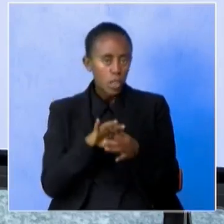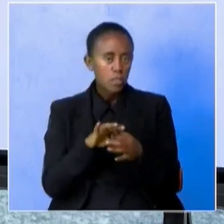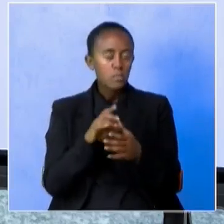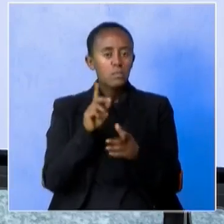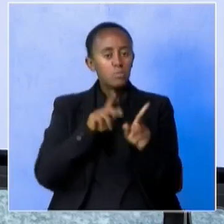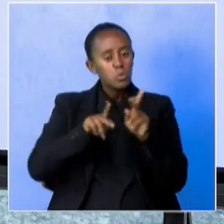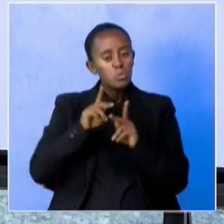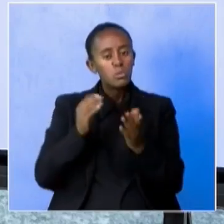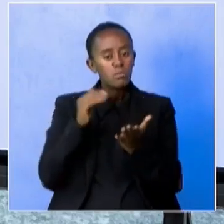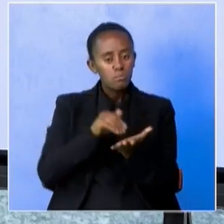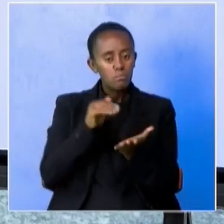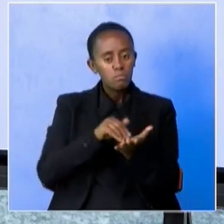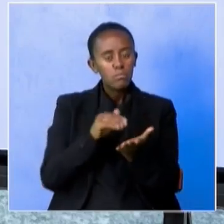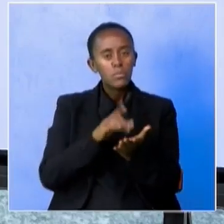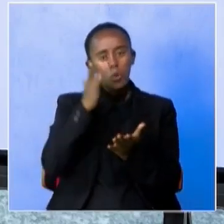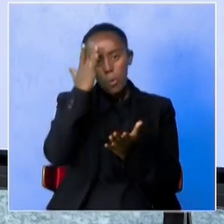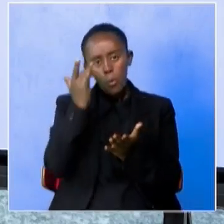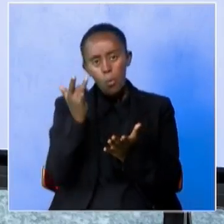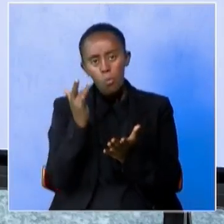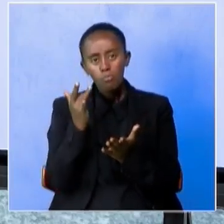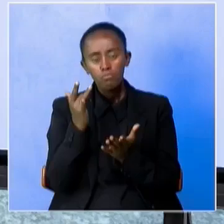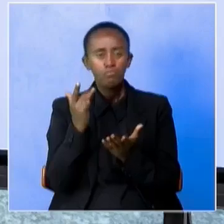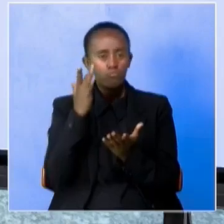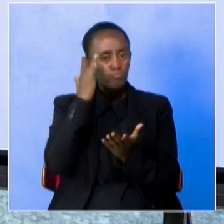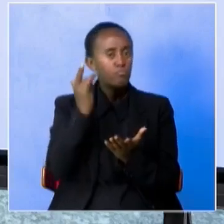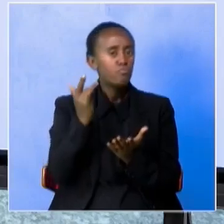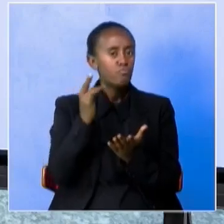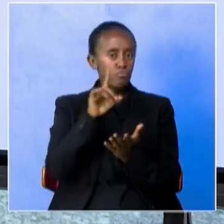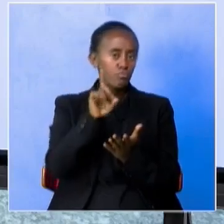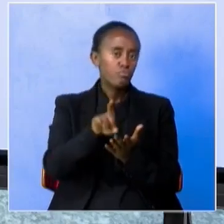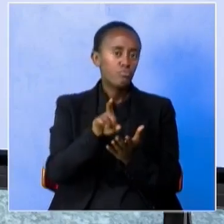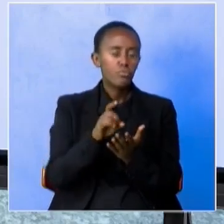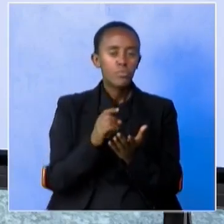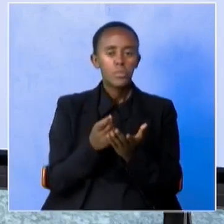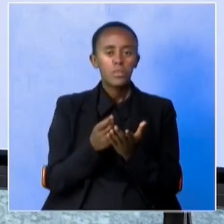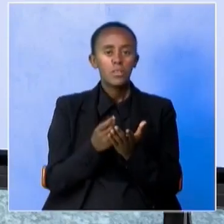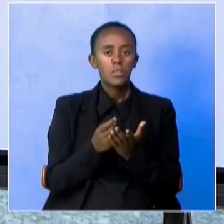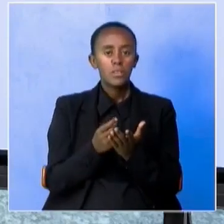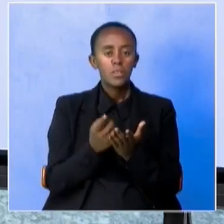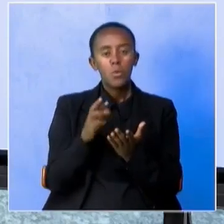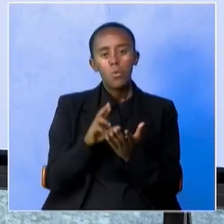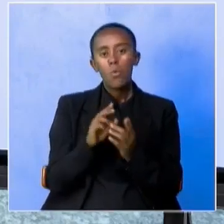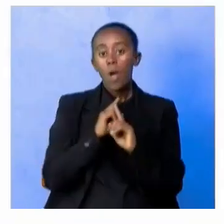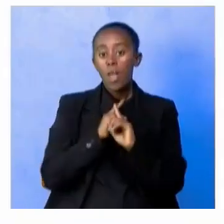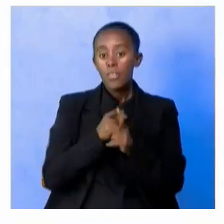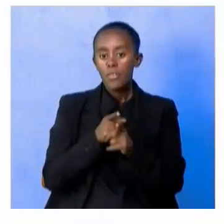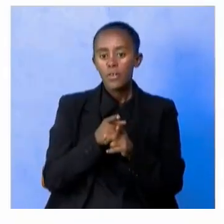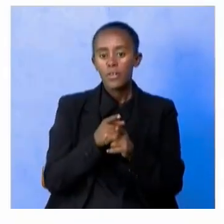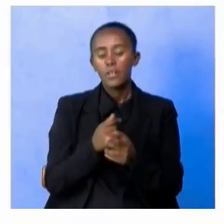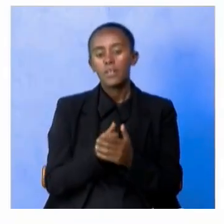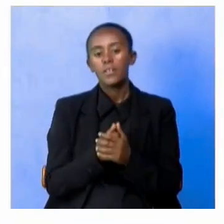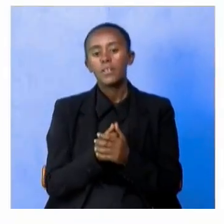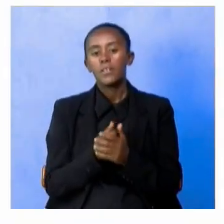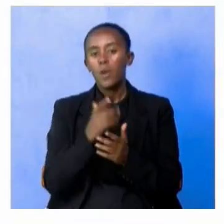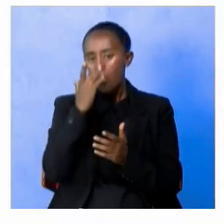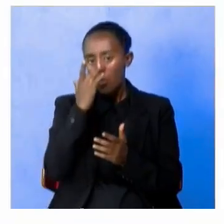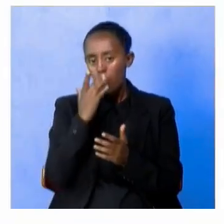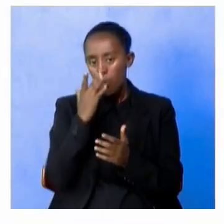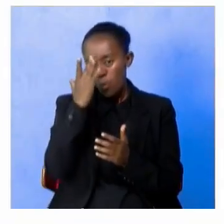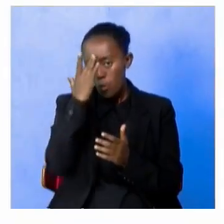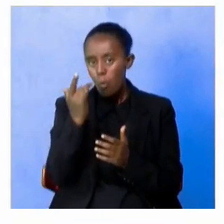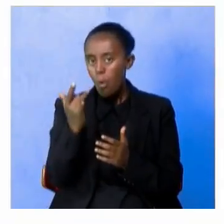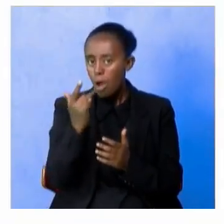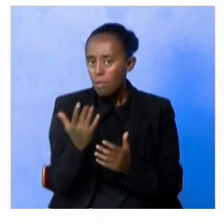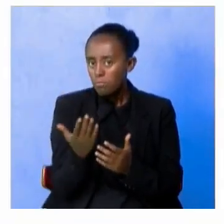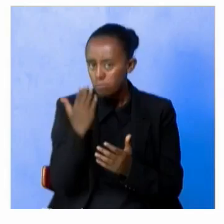people often ask why, and that is what it is talking about or answering in this case. Why? If